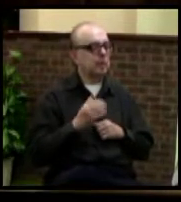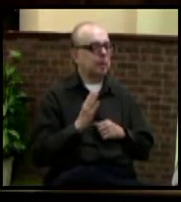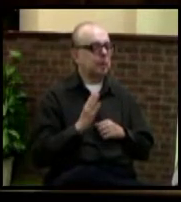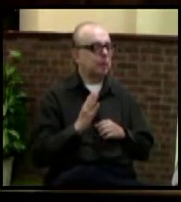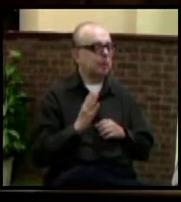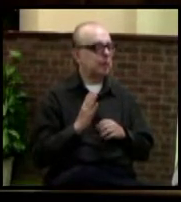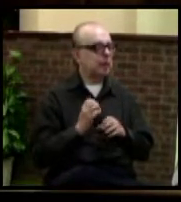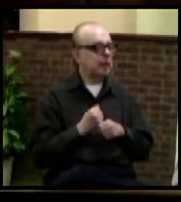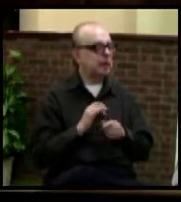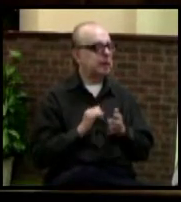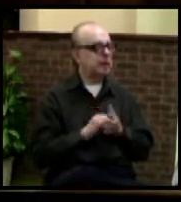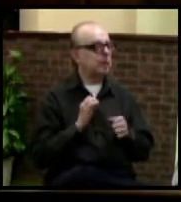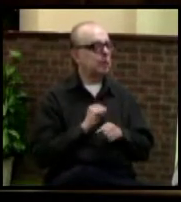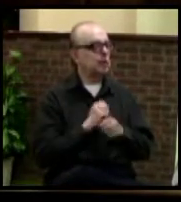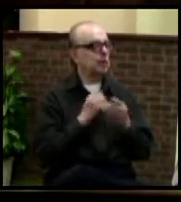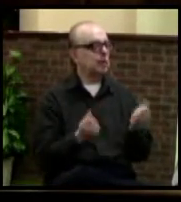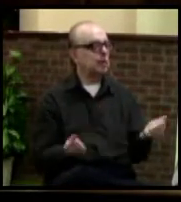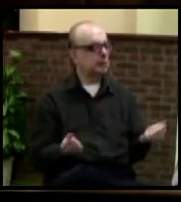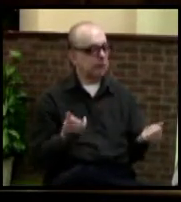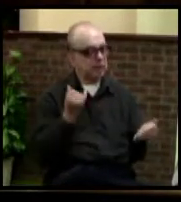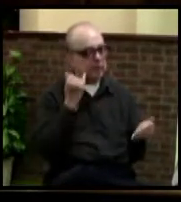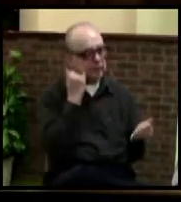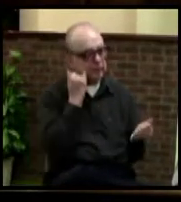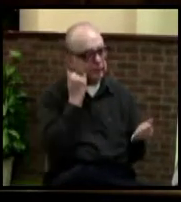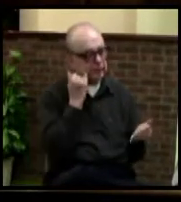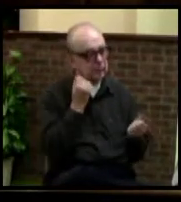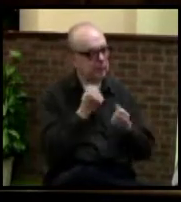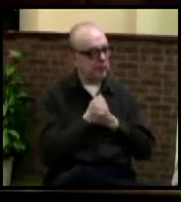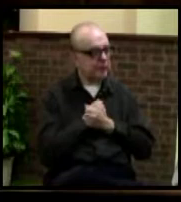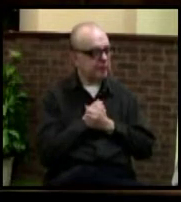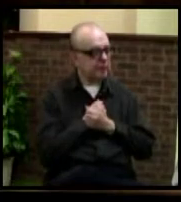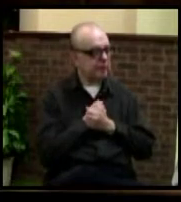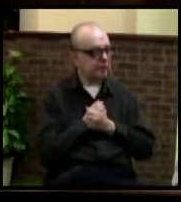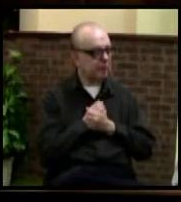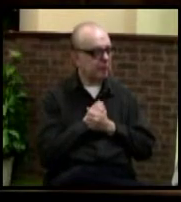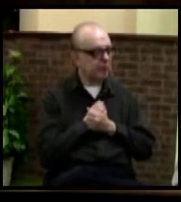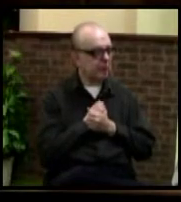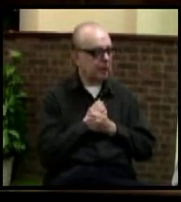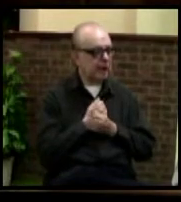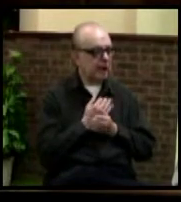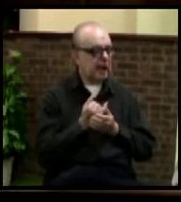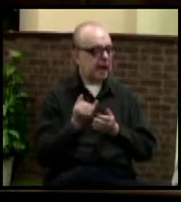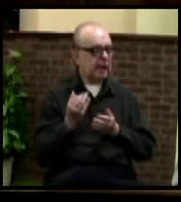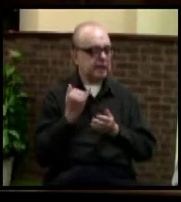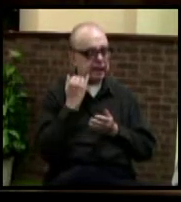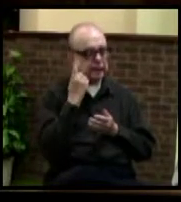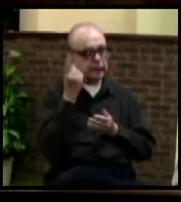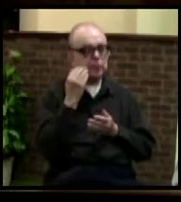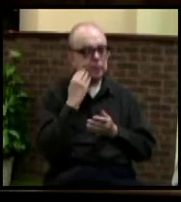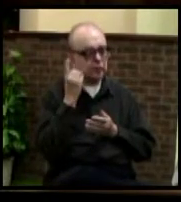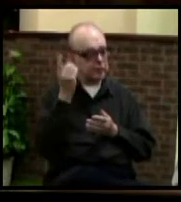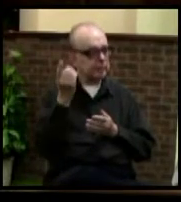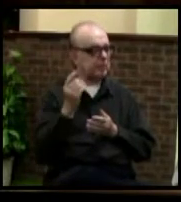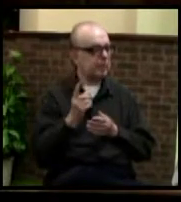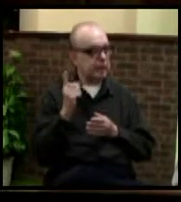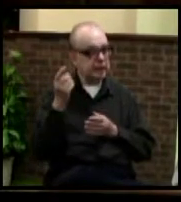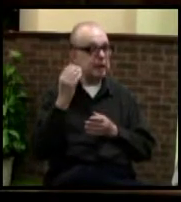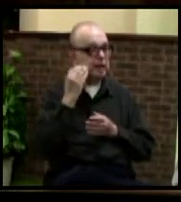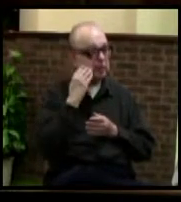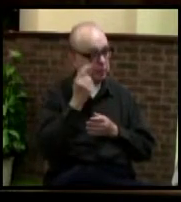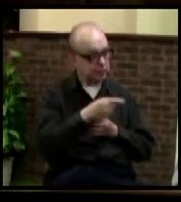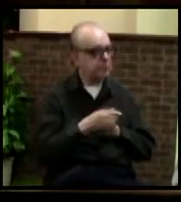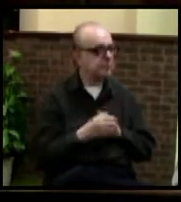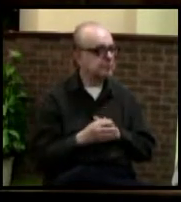God will cause it to work out if you love him and if you know him. Amen. And he knows you.